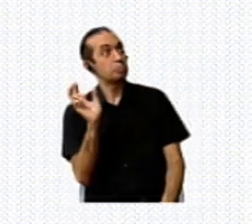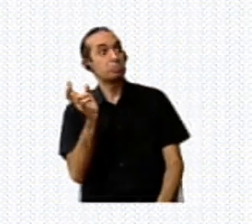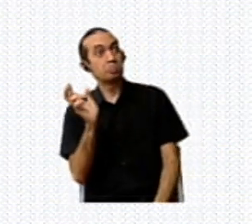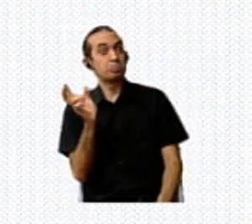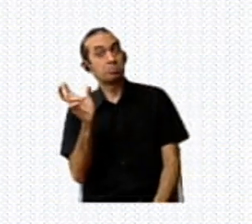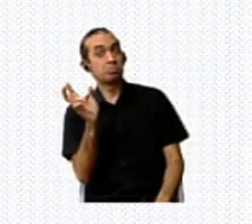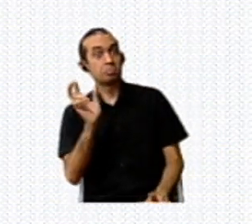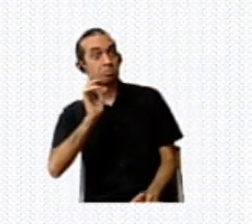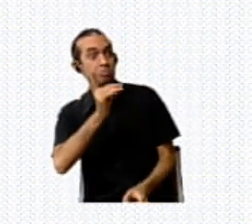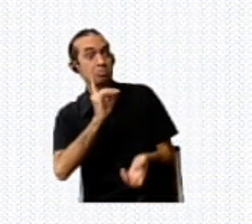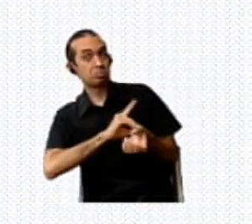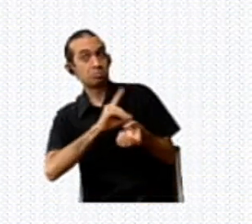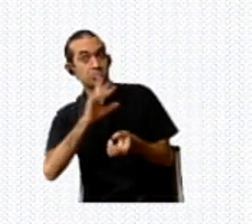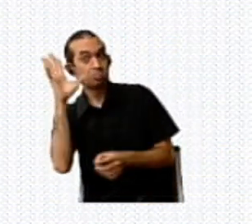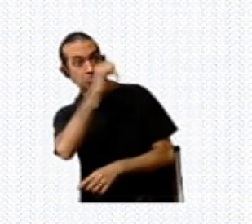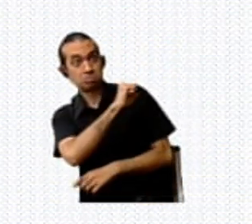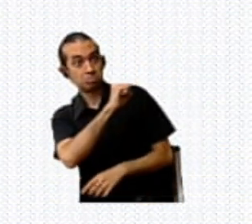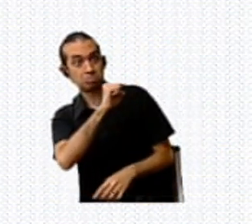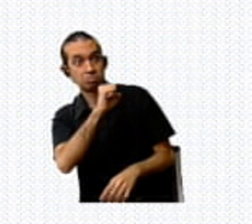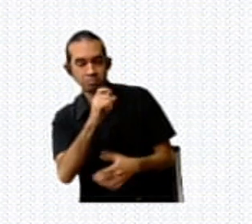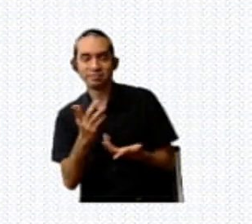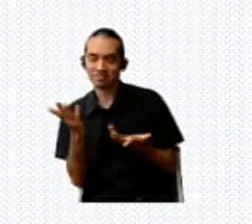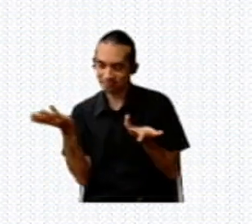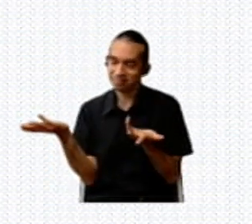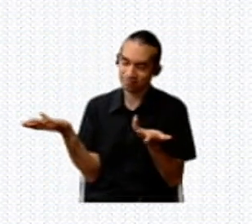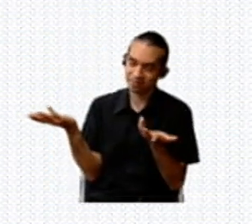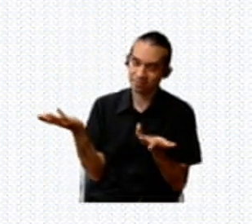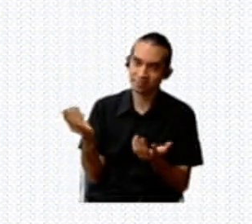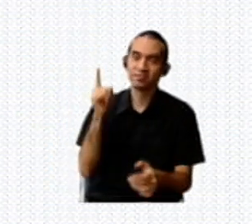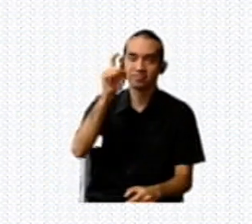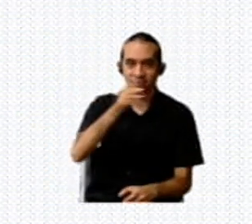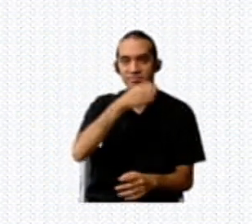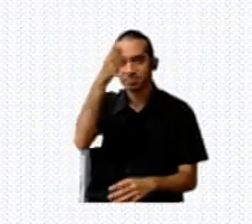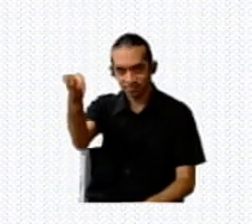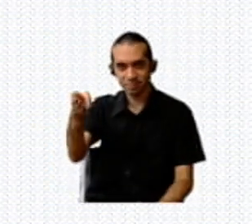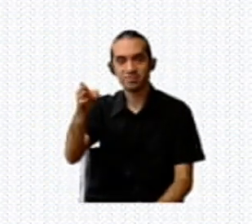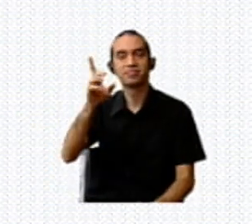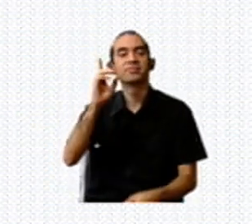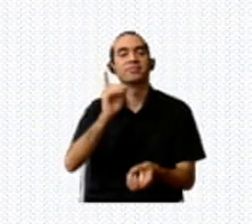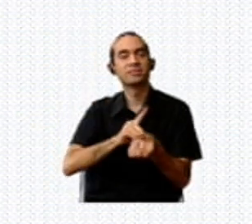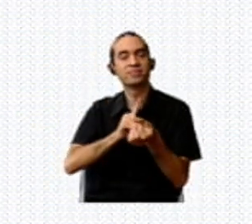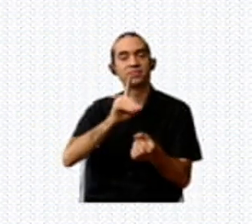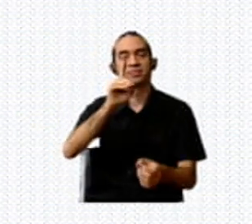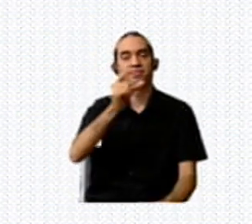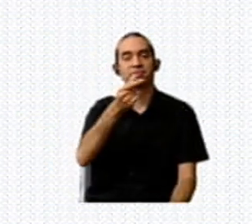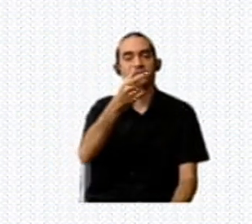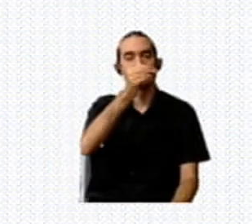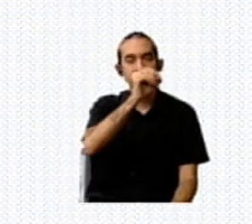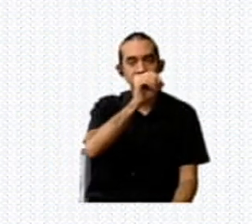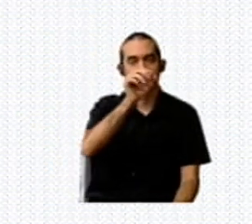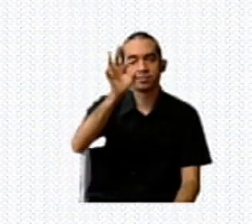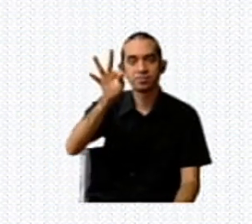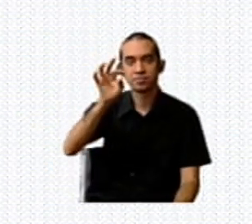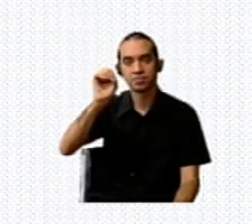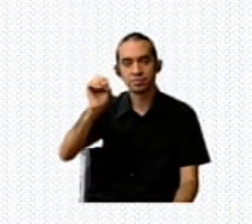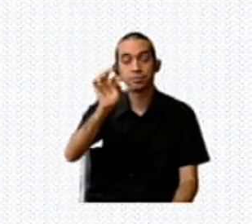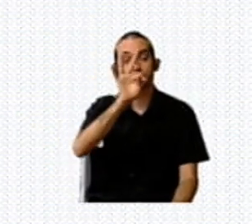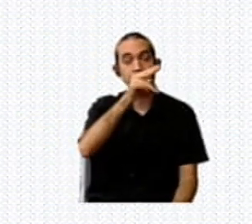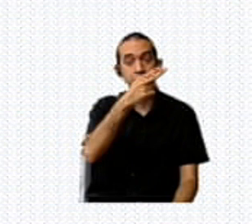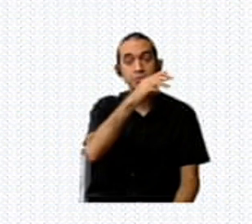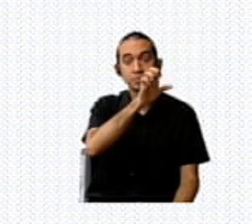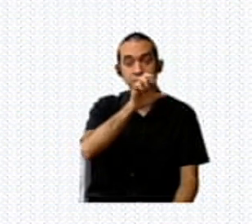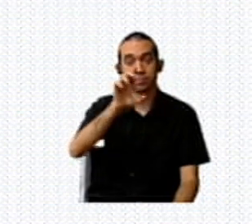there's a doctor there. So, Charlie, you should go to the doctor if you have coronavirus,